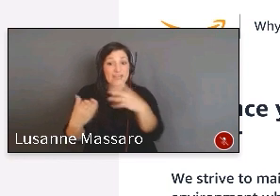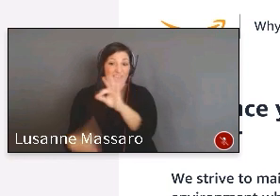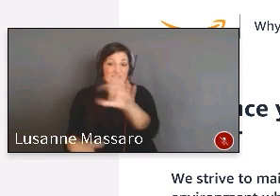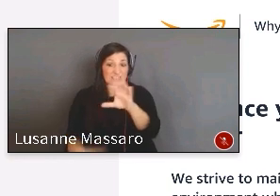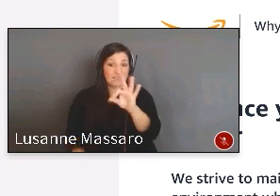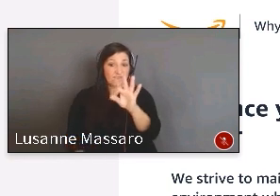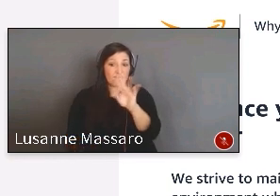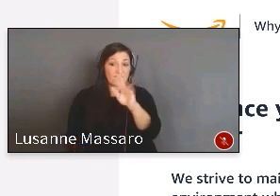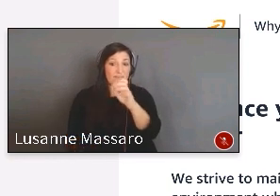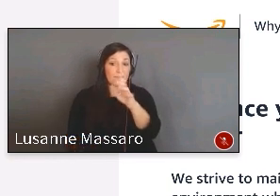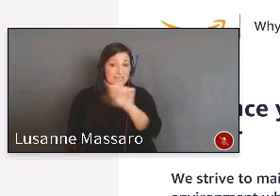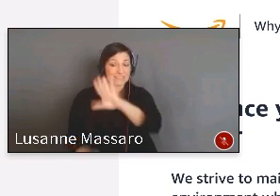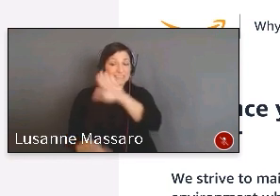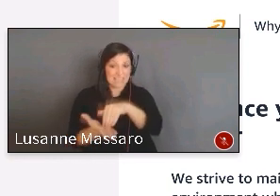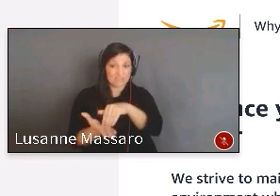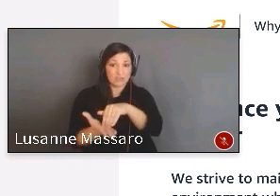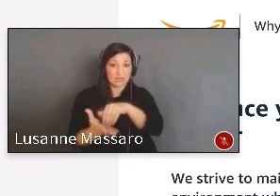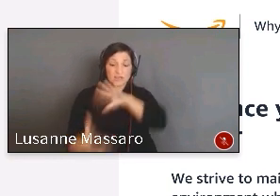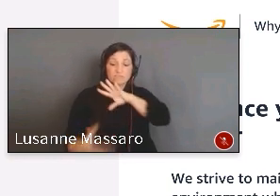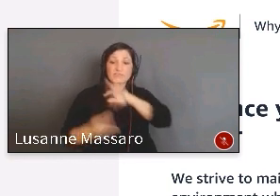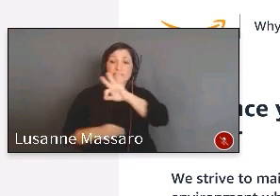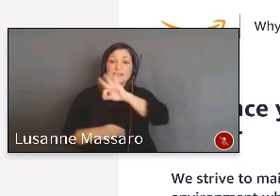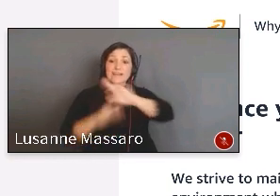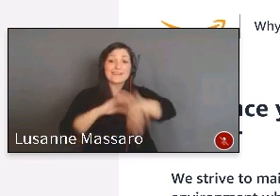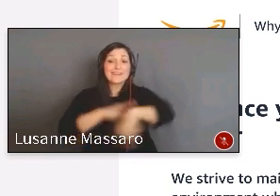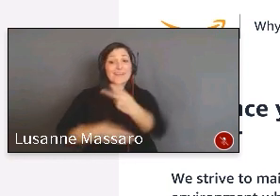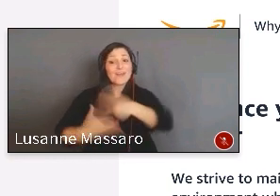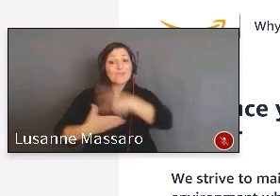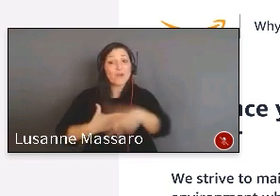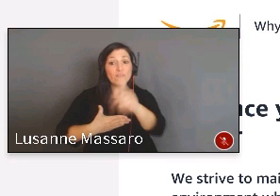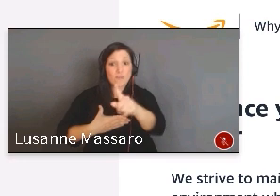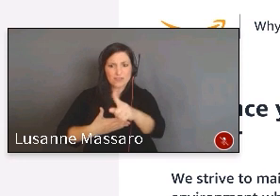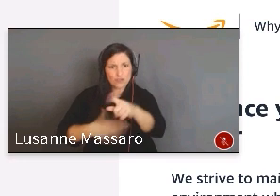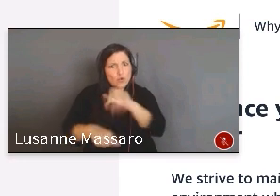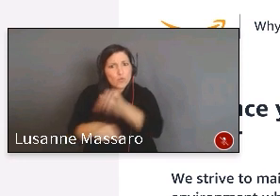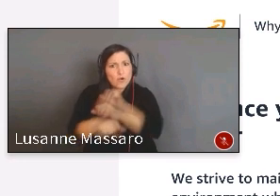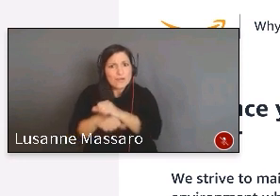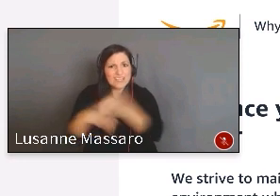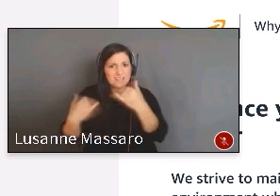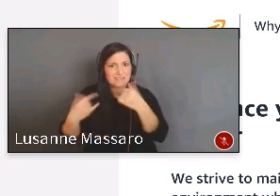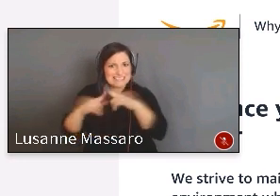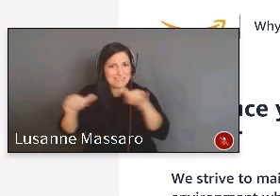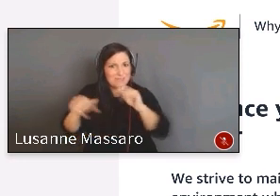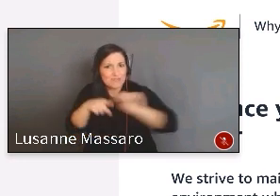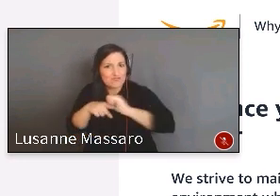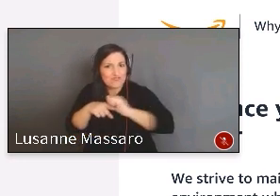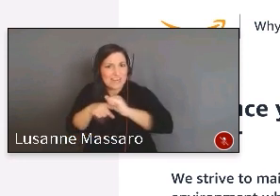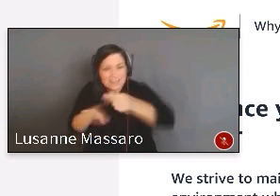90-day program. You will receive on the job training for IT support in